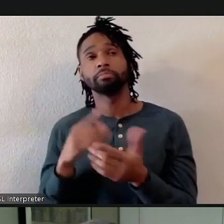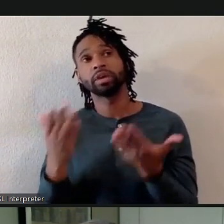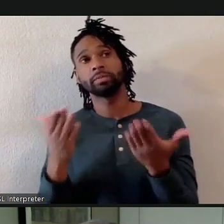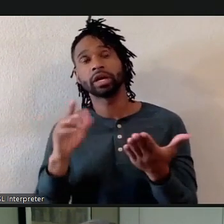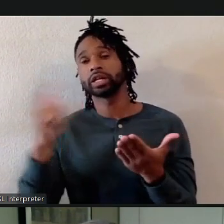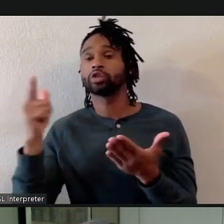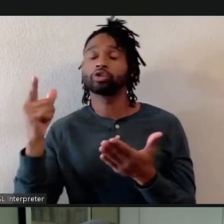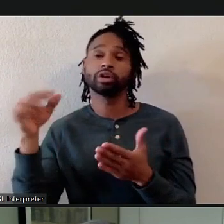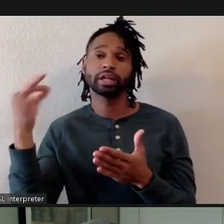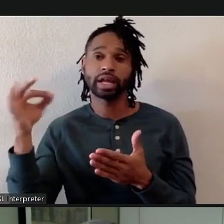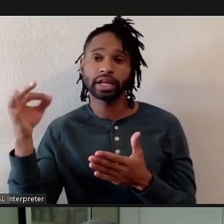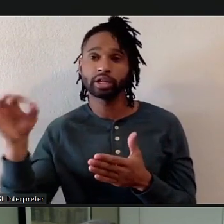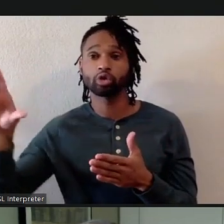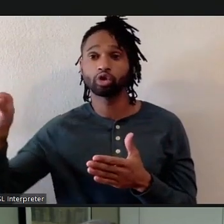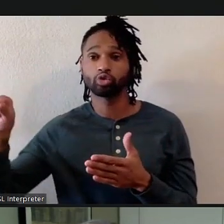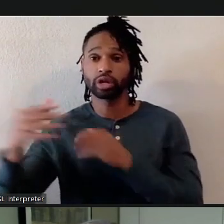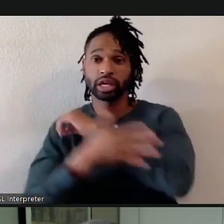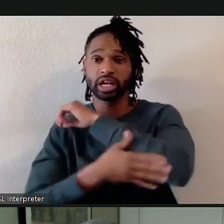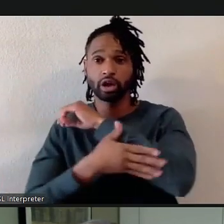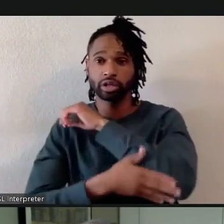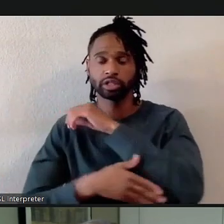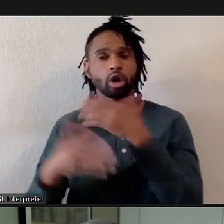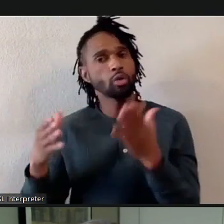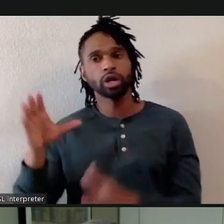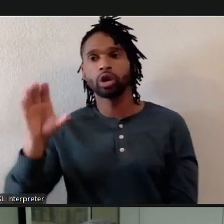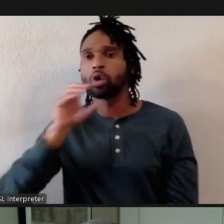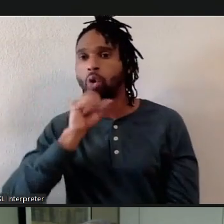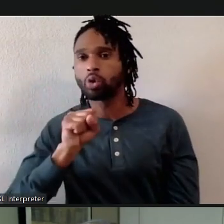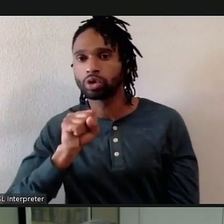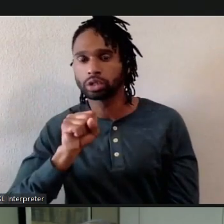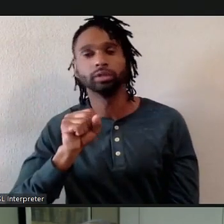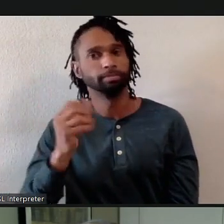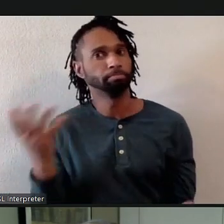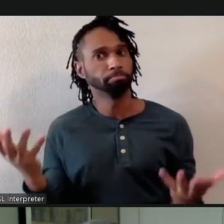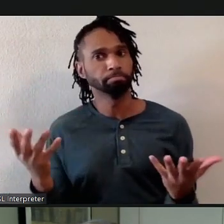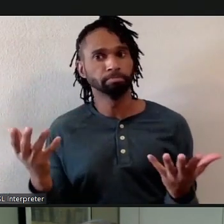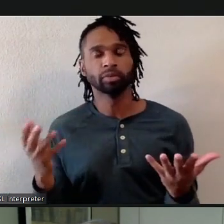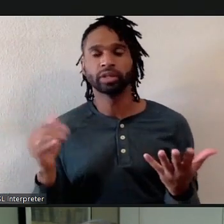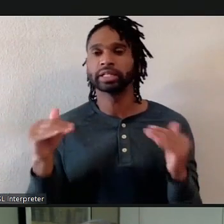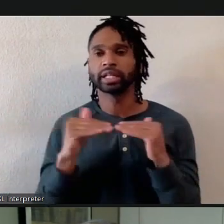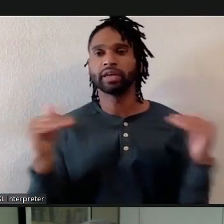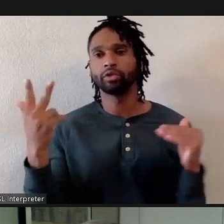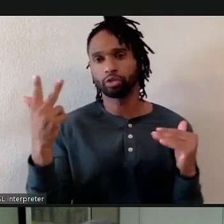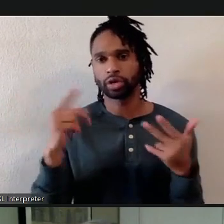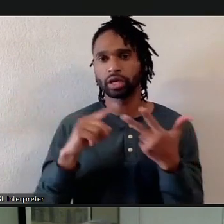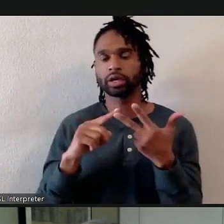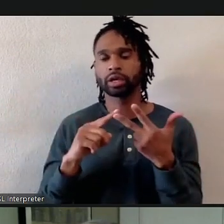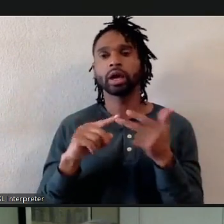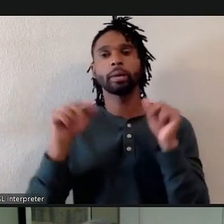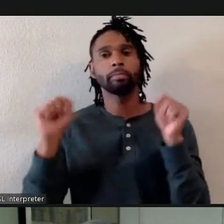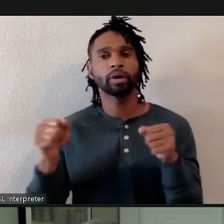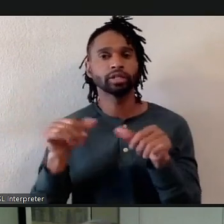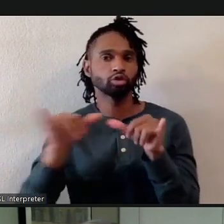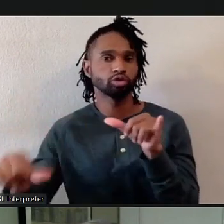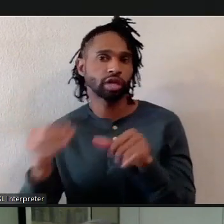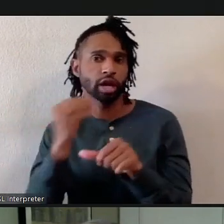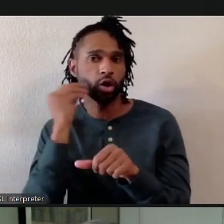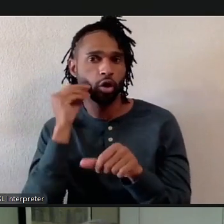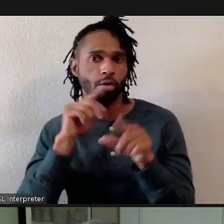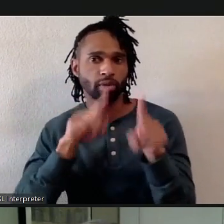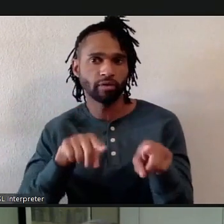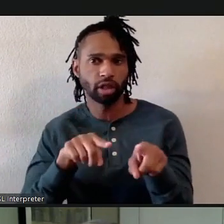19 or 20 that were orange. So those are the level 3 and potential stay-at-home level